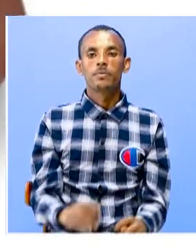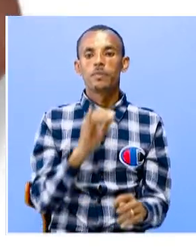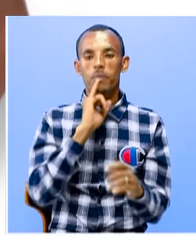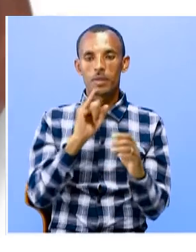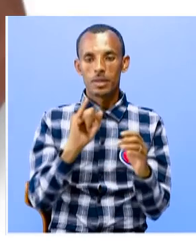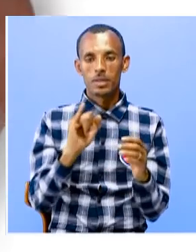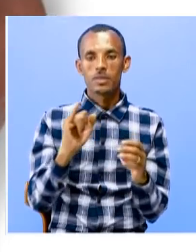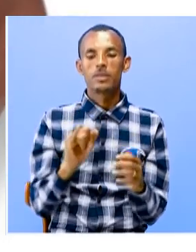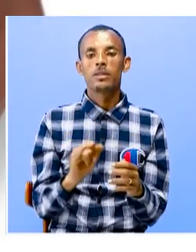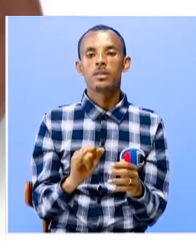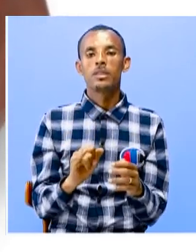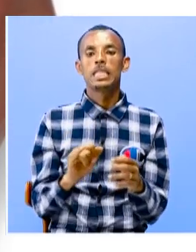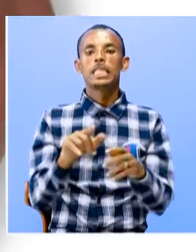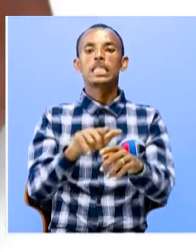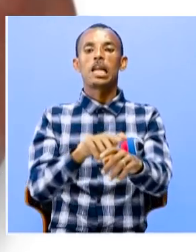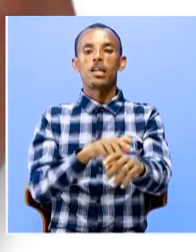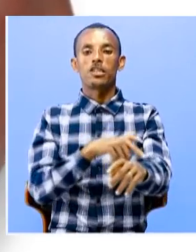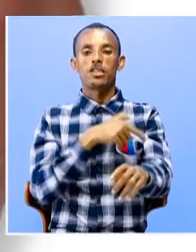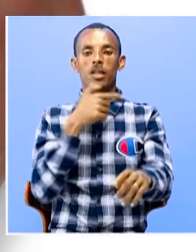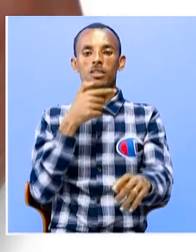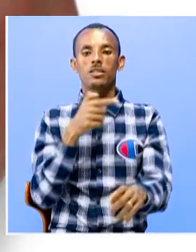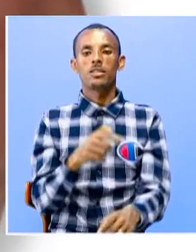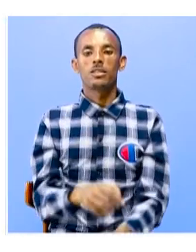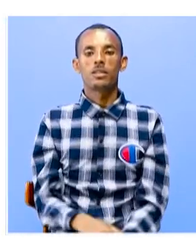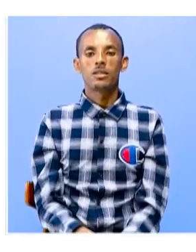is the distance